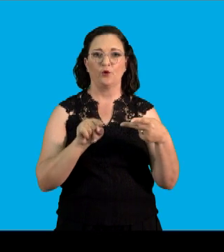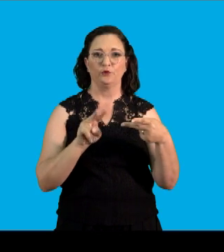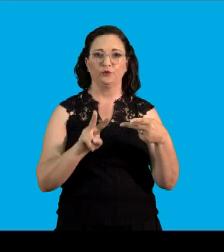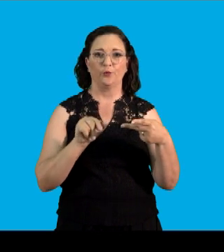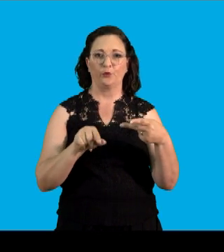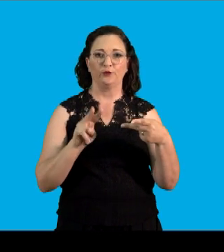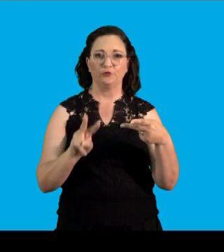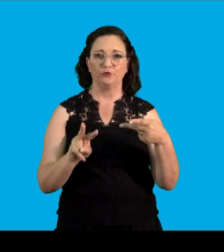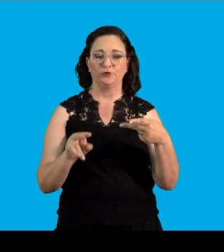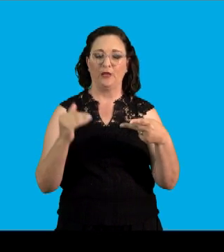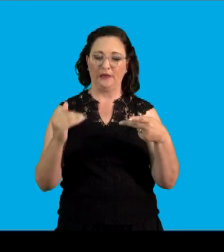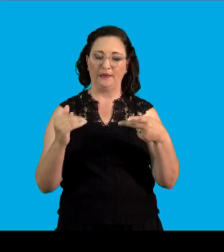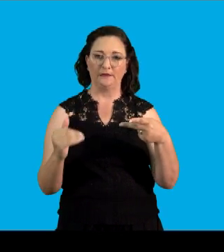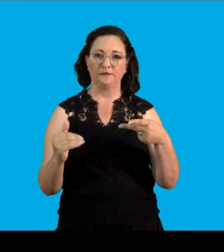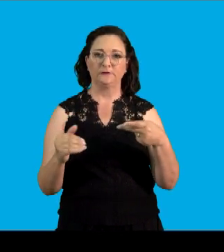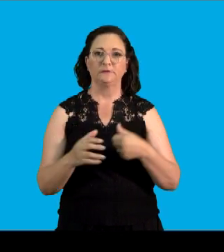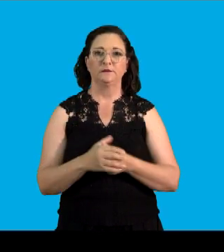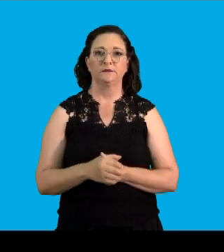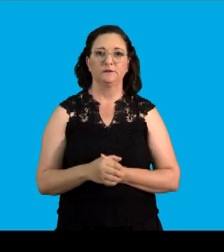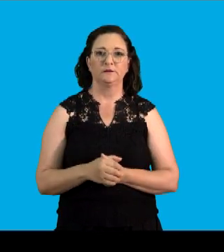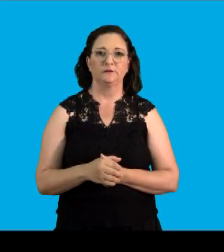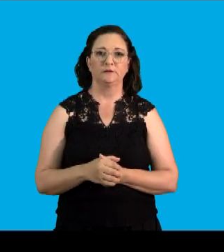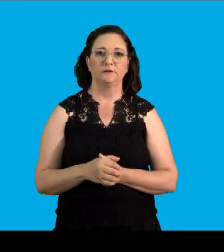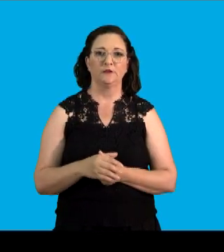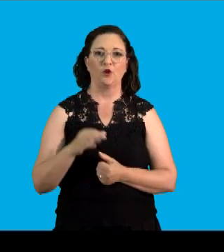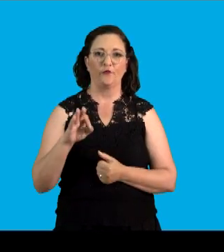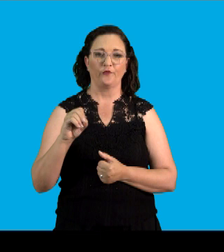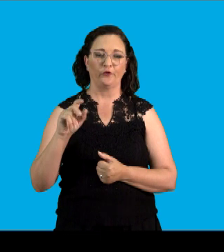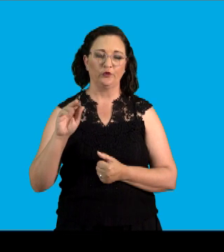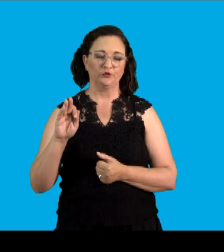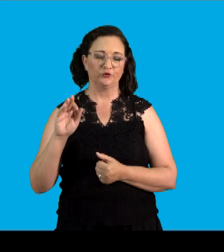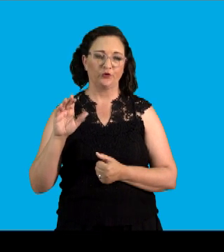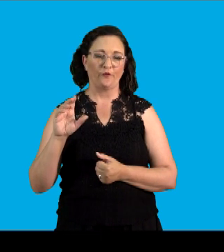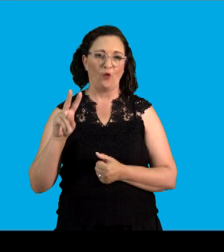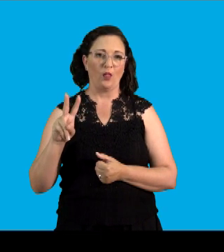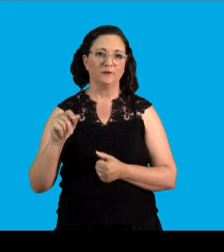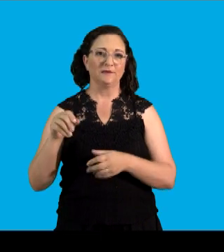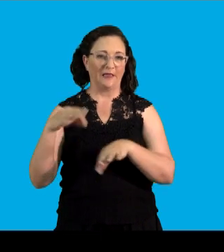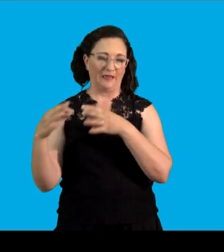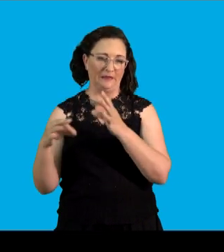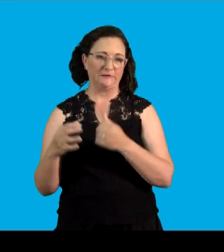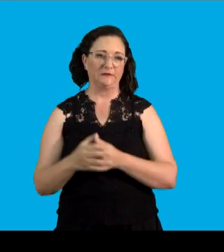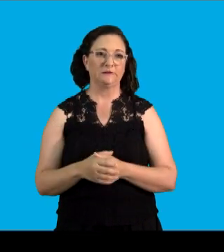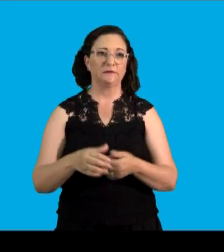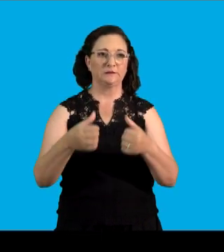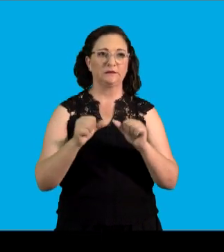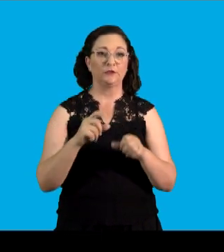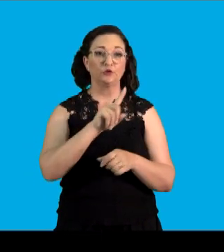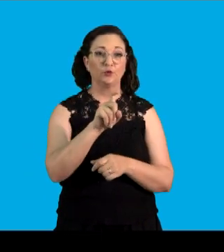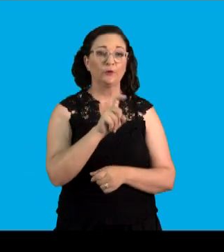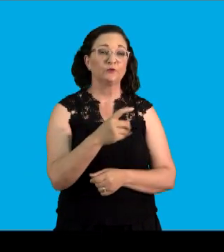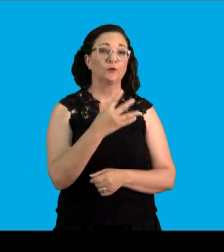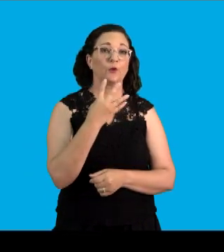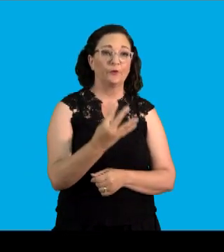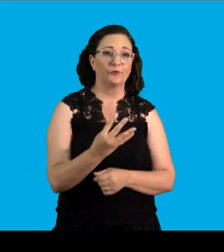3.2, you do the same. You also list, which is your force field analysis. You write your force field analysis. Then we move on to question 4.